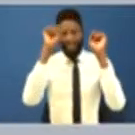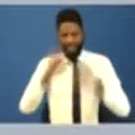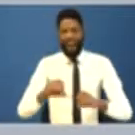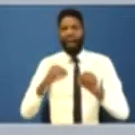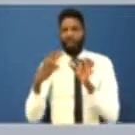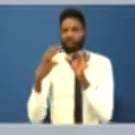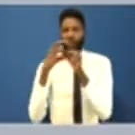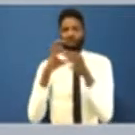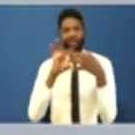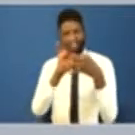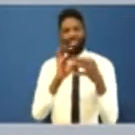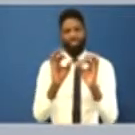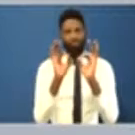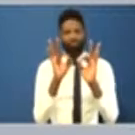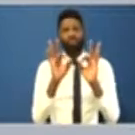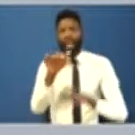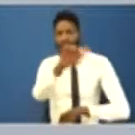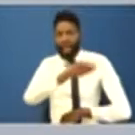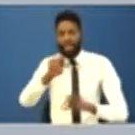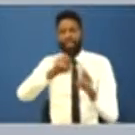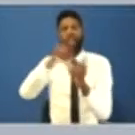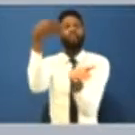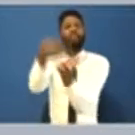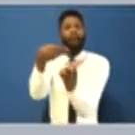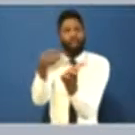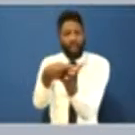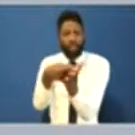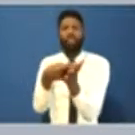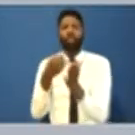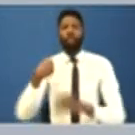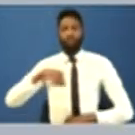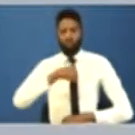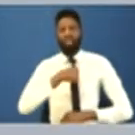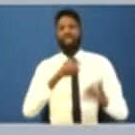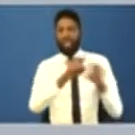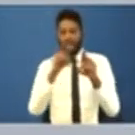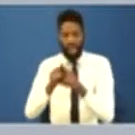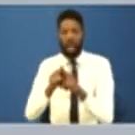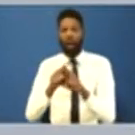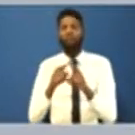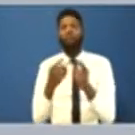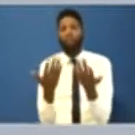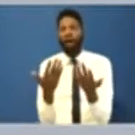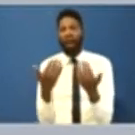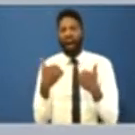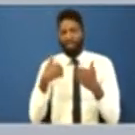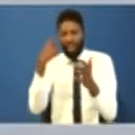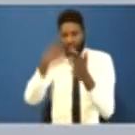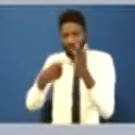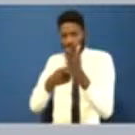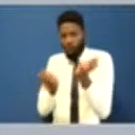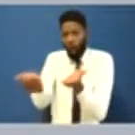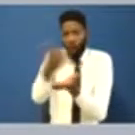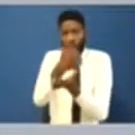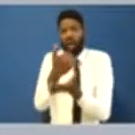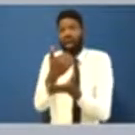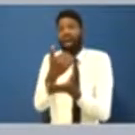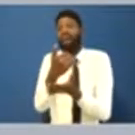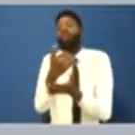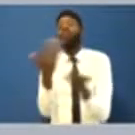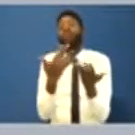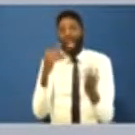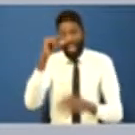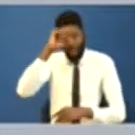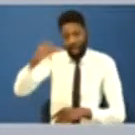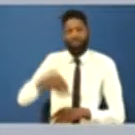coordinate even in the idea of the finances we are getting all the revenue coming in in the county government